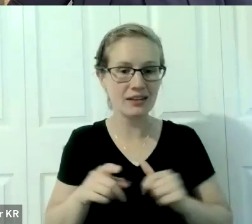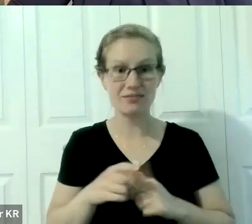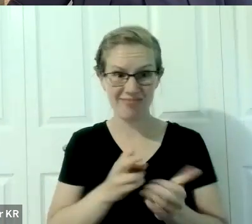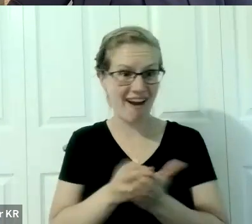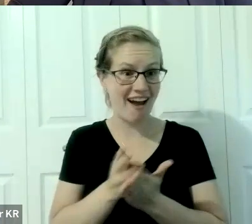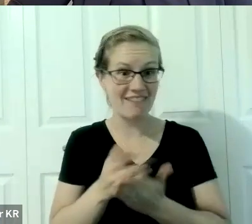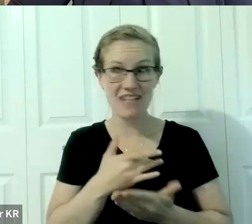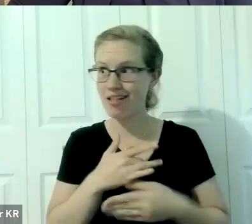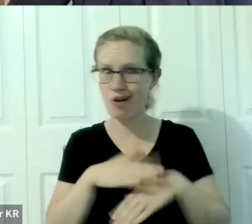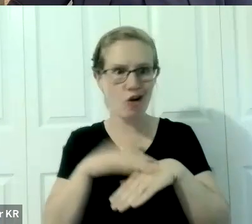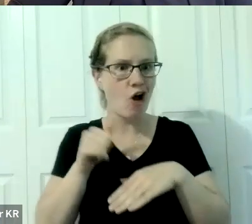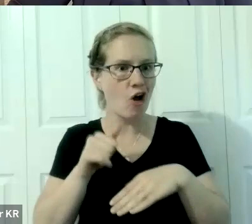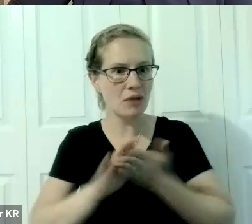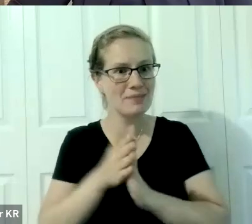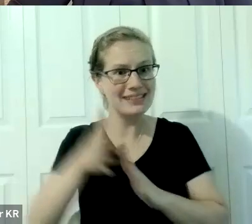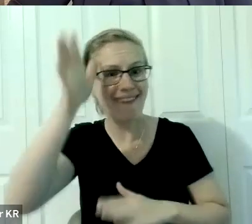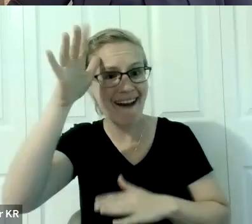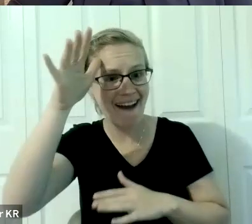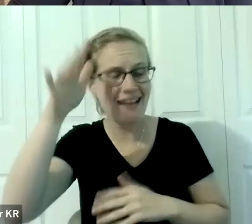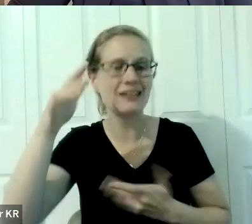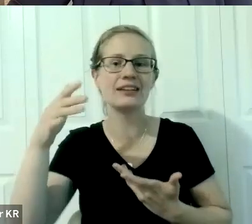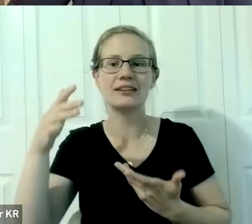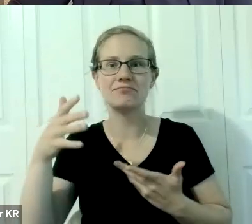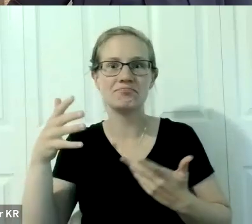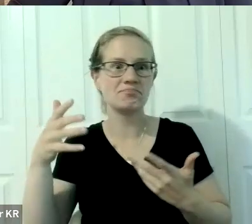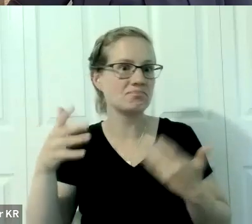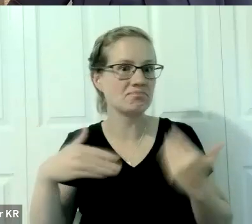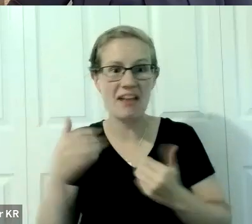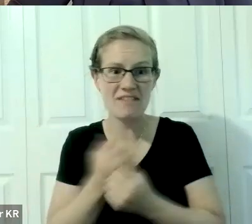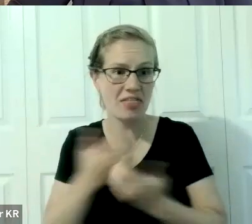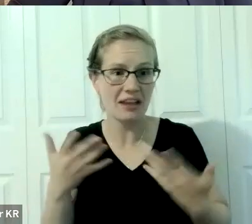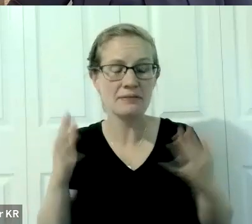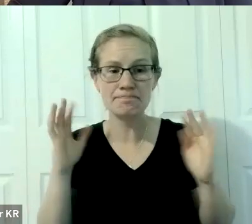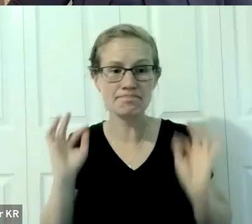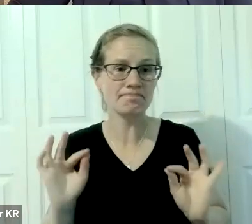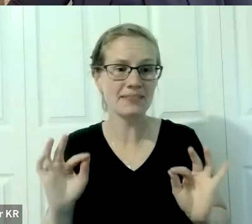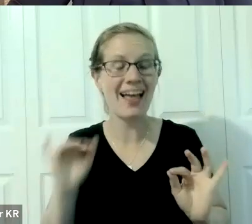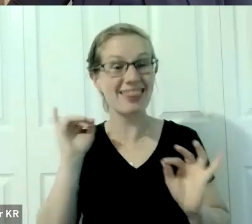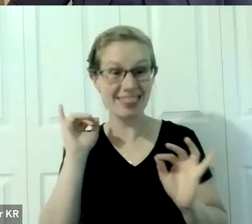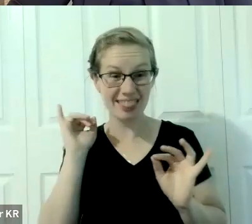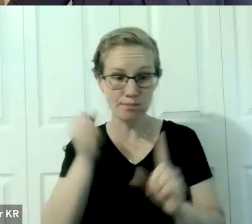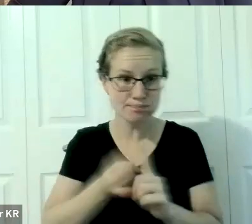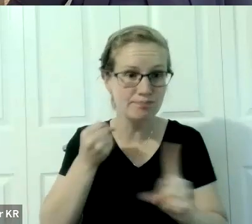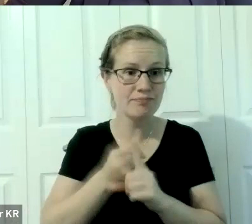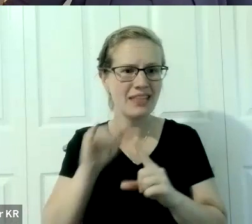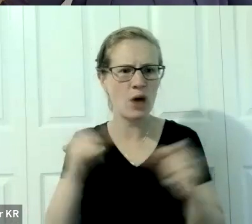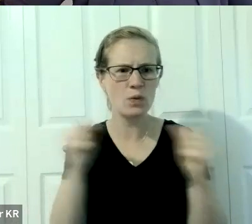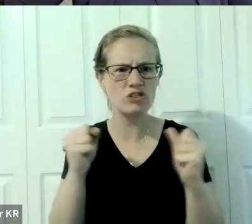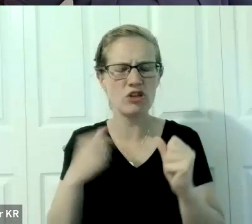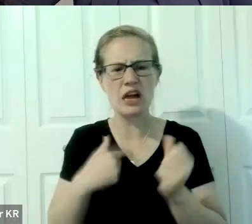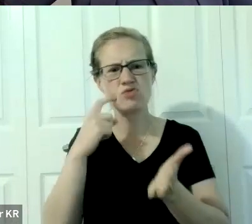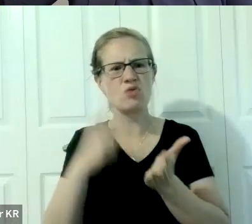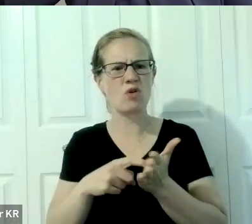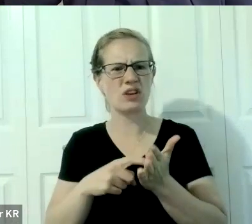honestly felt called to be a dad and everything else. And that winter, I noticed that I was